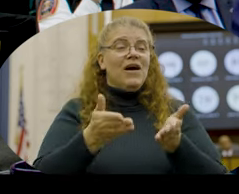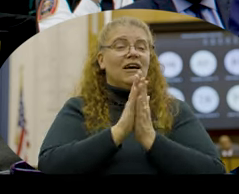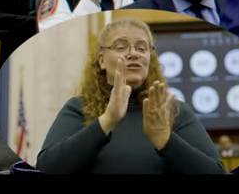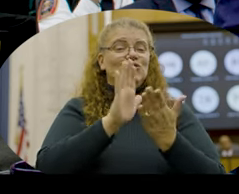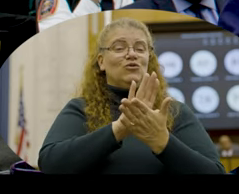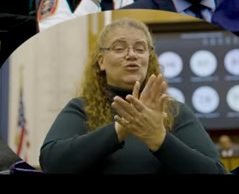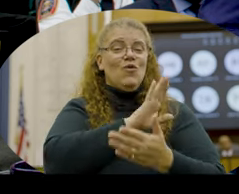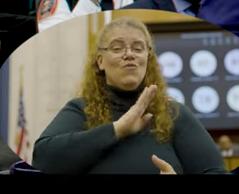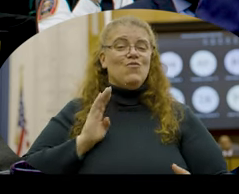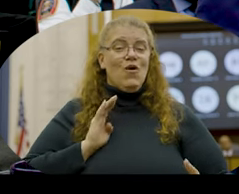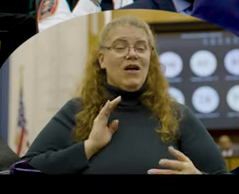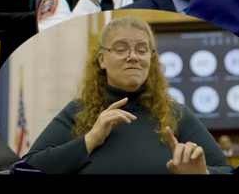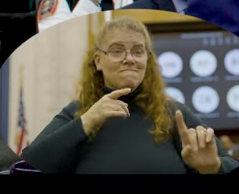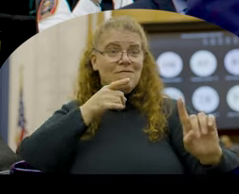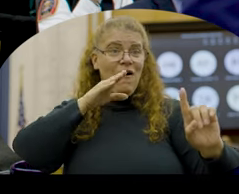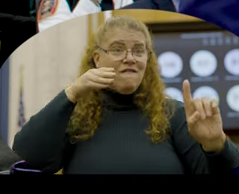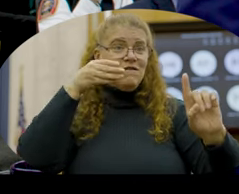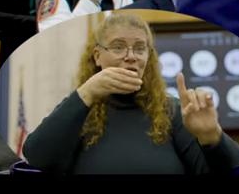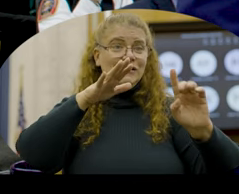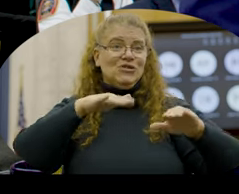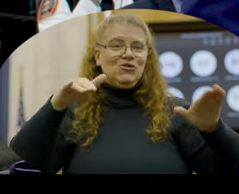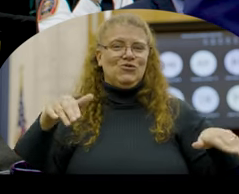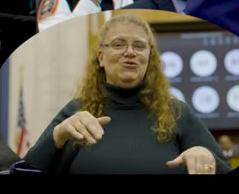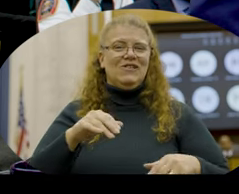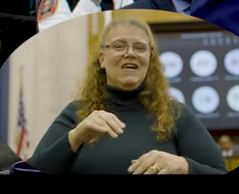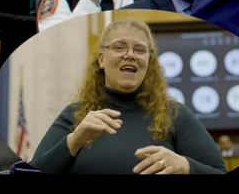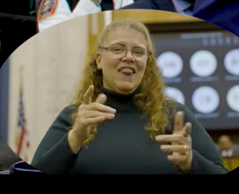$58,725, and average starting salary currently stands at